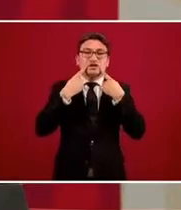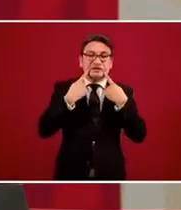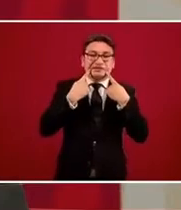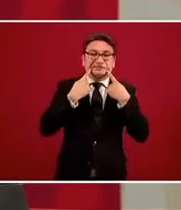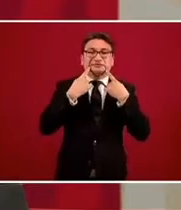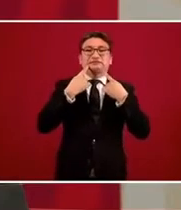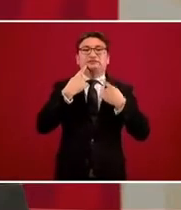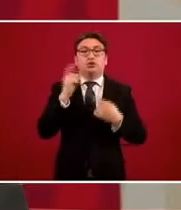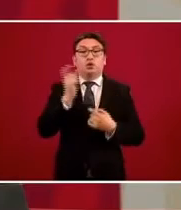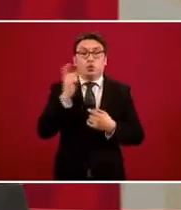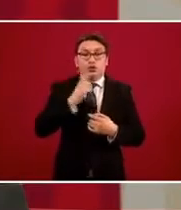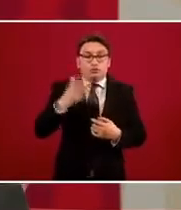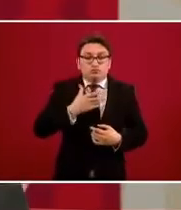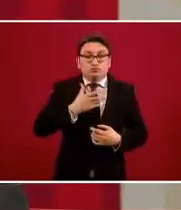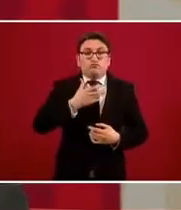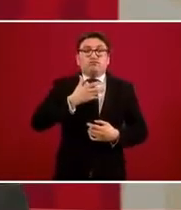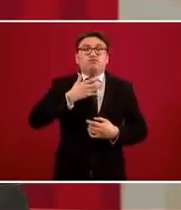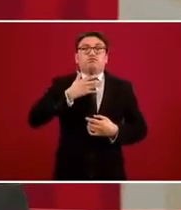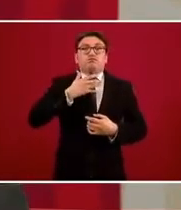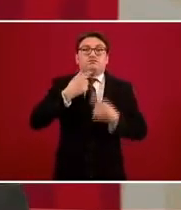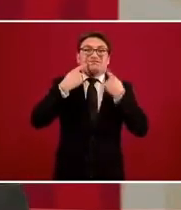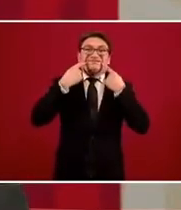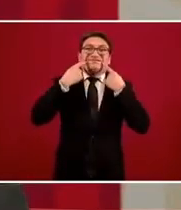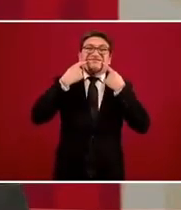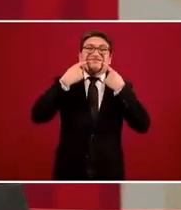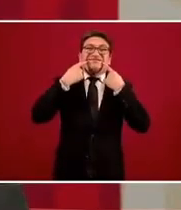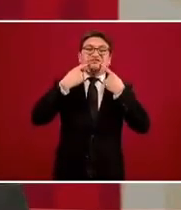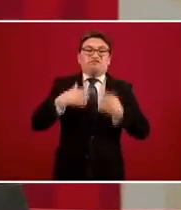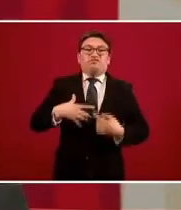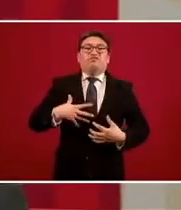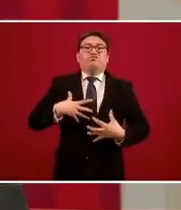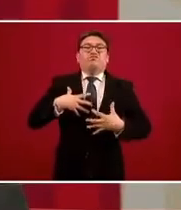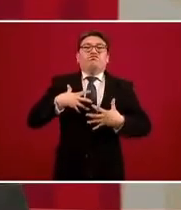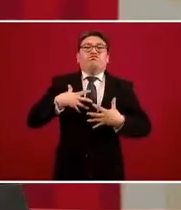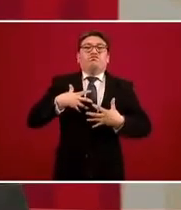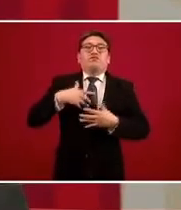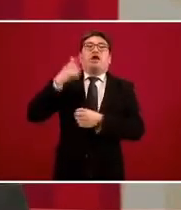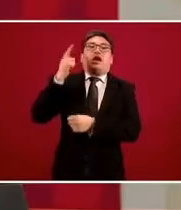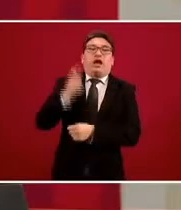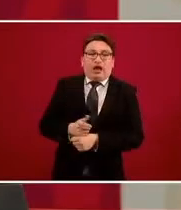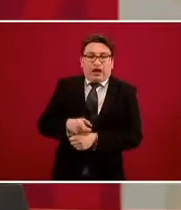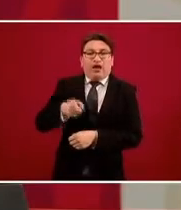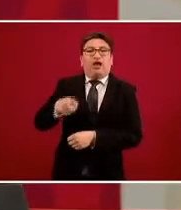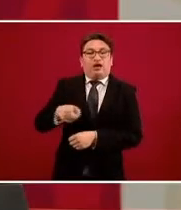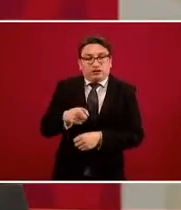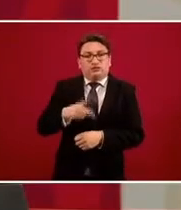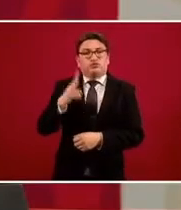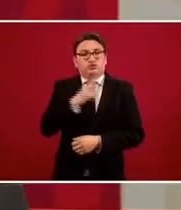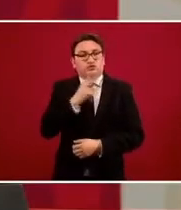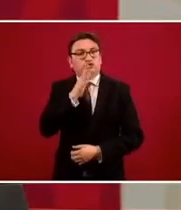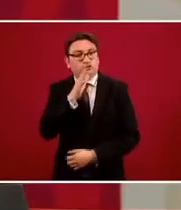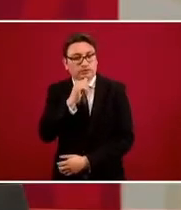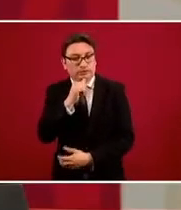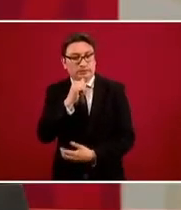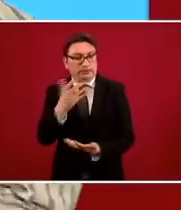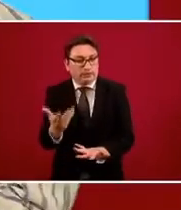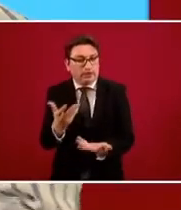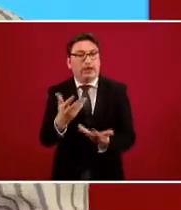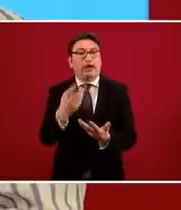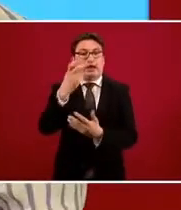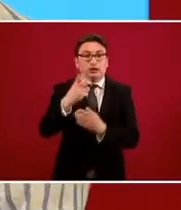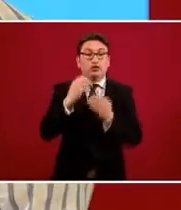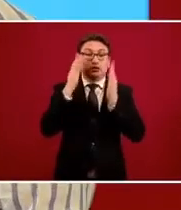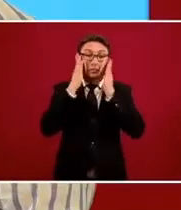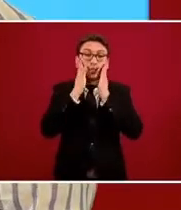Even this, if you have to make an effort with your lips in order to be able to